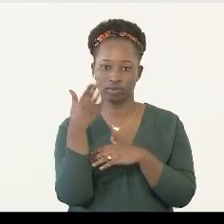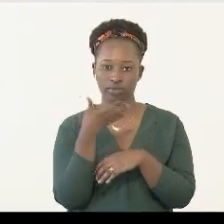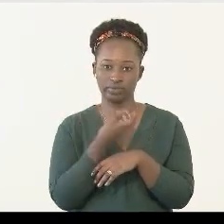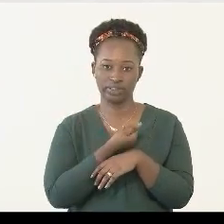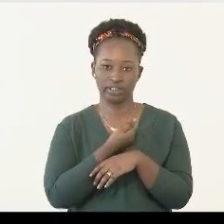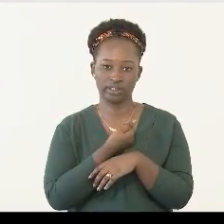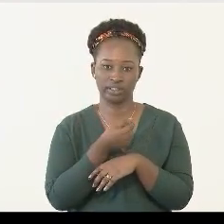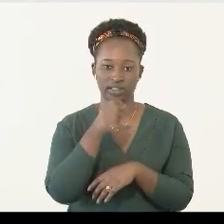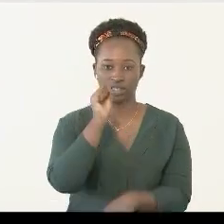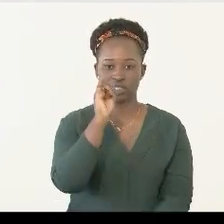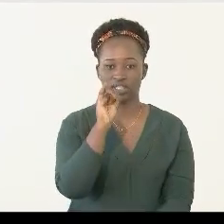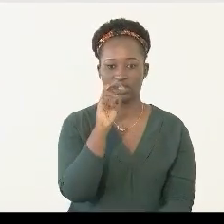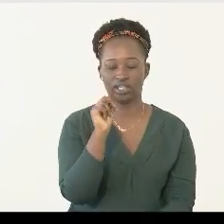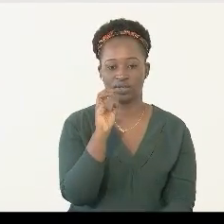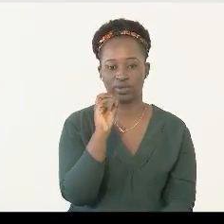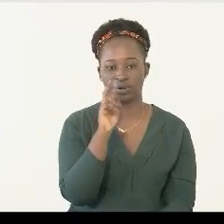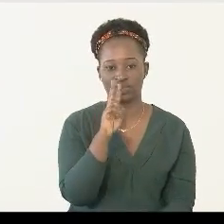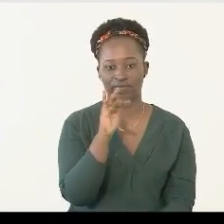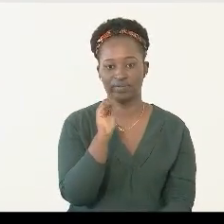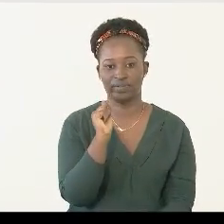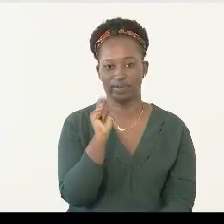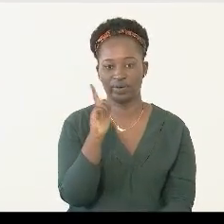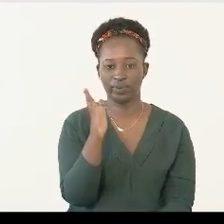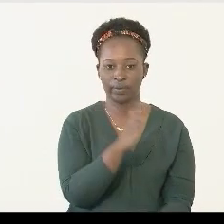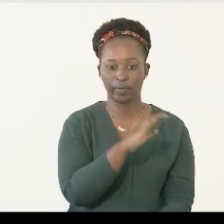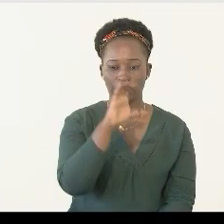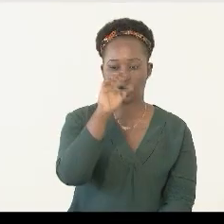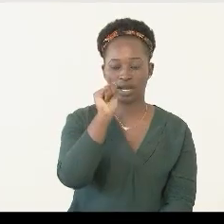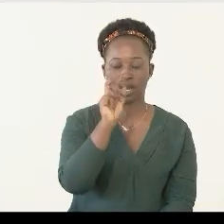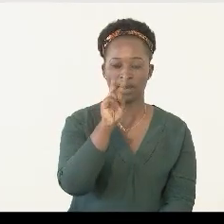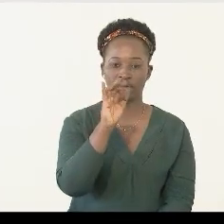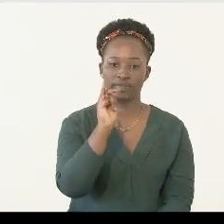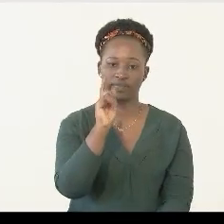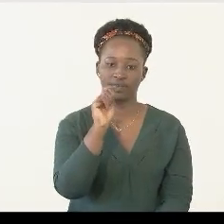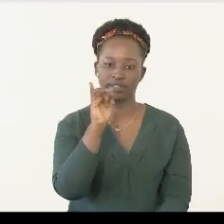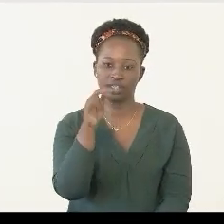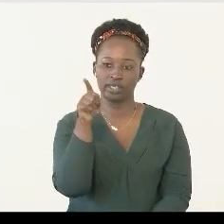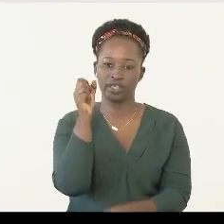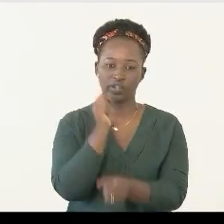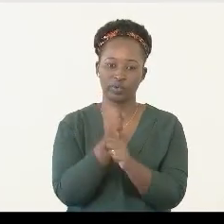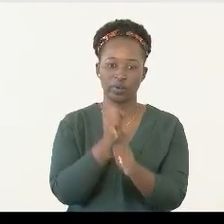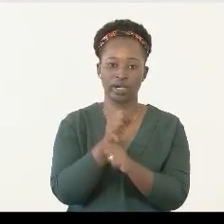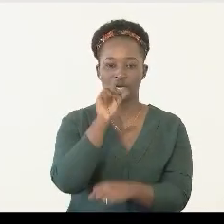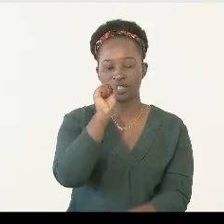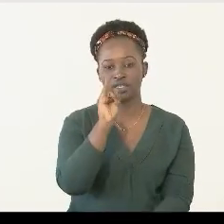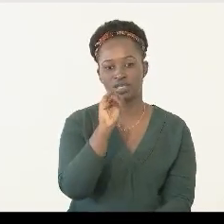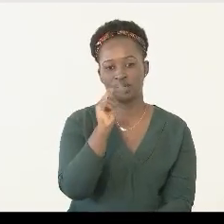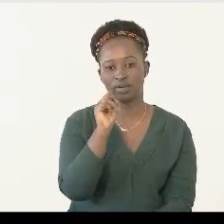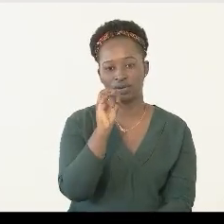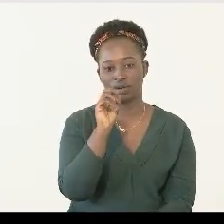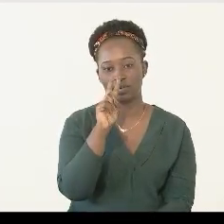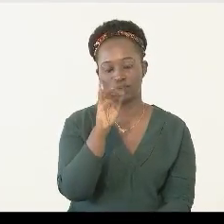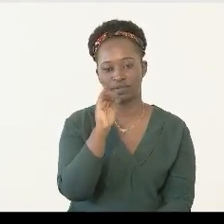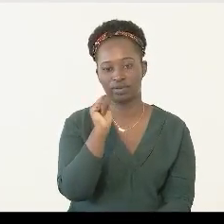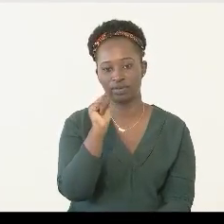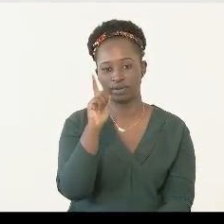call synovial cavity. And the function of synovial cavity is to produce synovial fluid. The synovial fluid